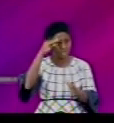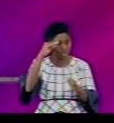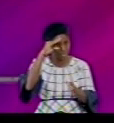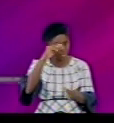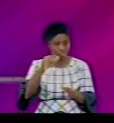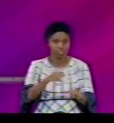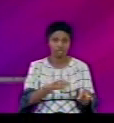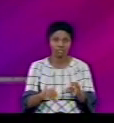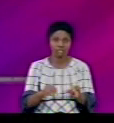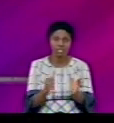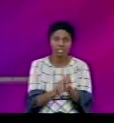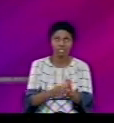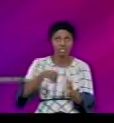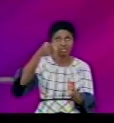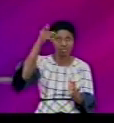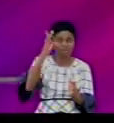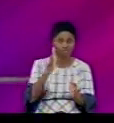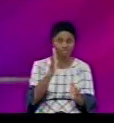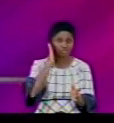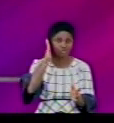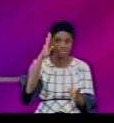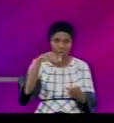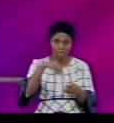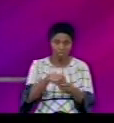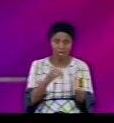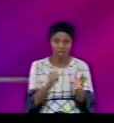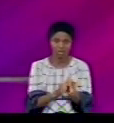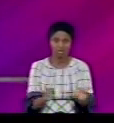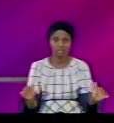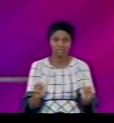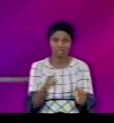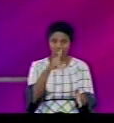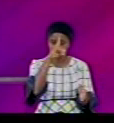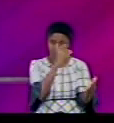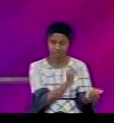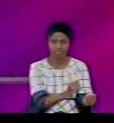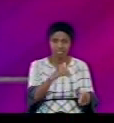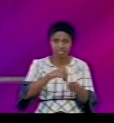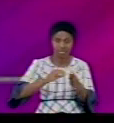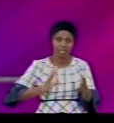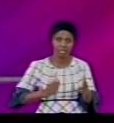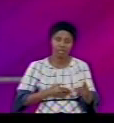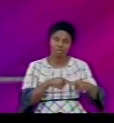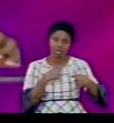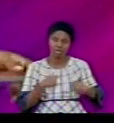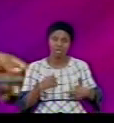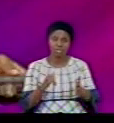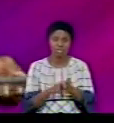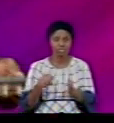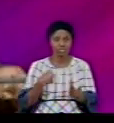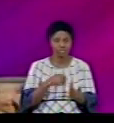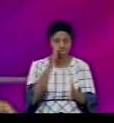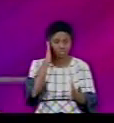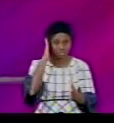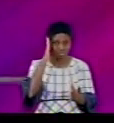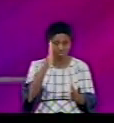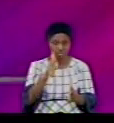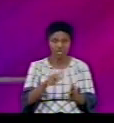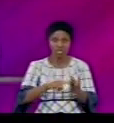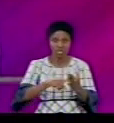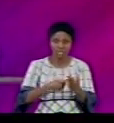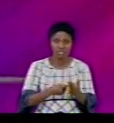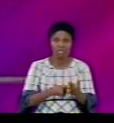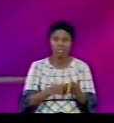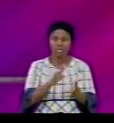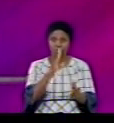are from today, we will be living by the faith of the Son of God. Let's pray, oh